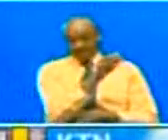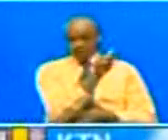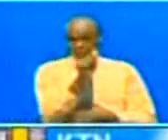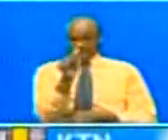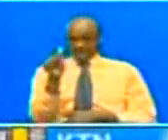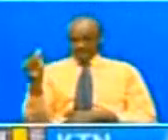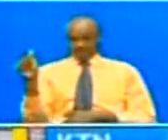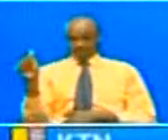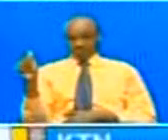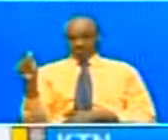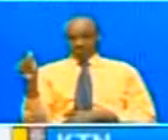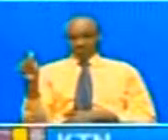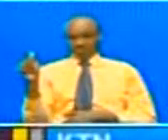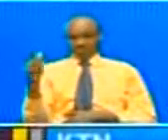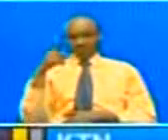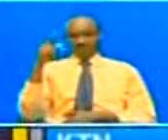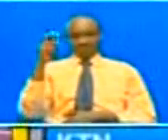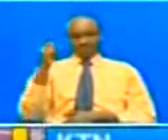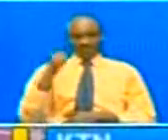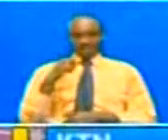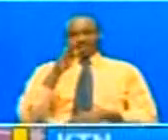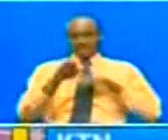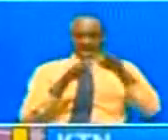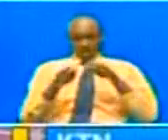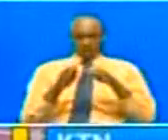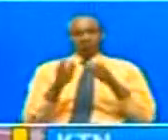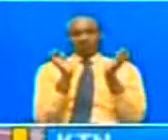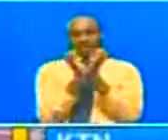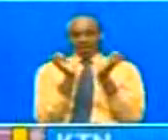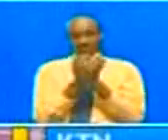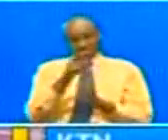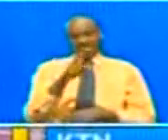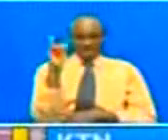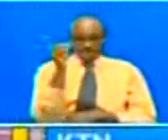KTN at the Nyayo National Stadium here in Nairobi.